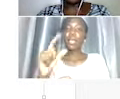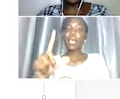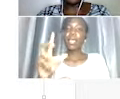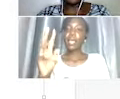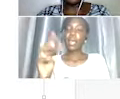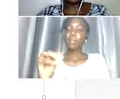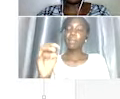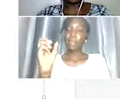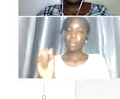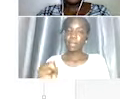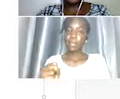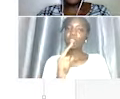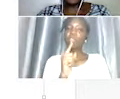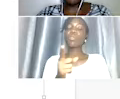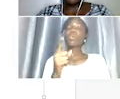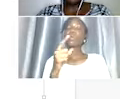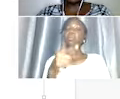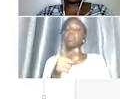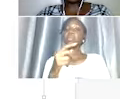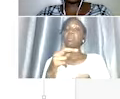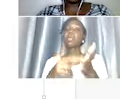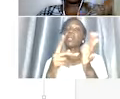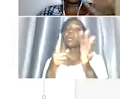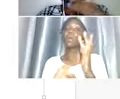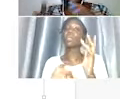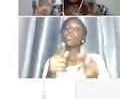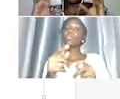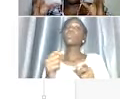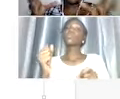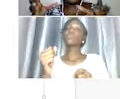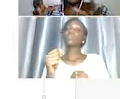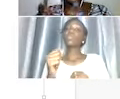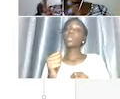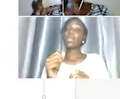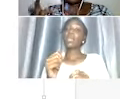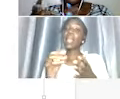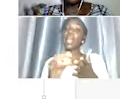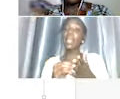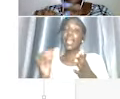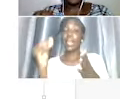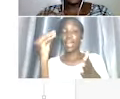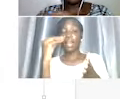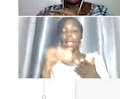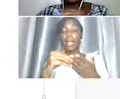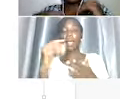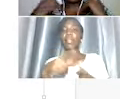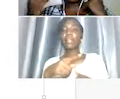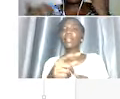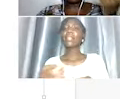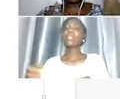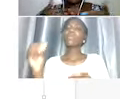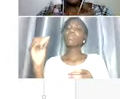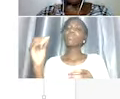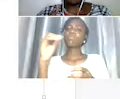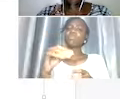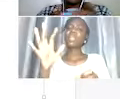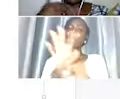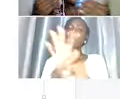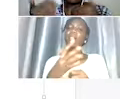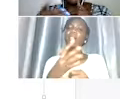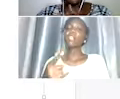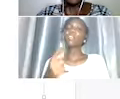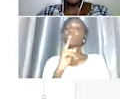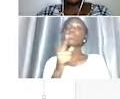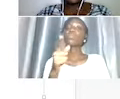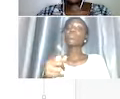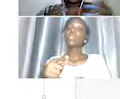management system where you actually go and learn. They have loaded a lot of material on the LMS. So you'll have to self-pace, you